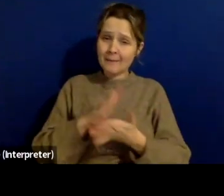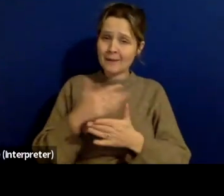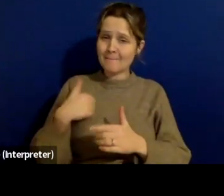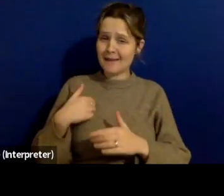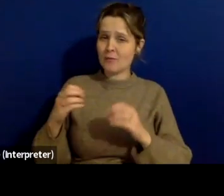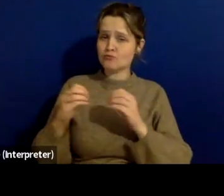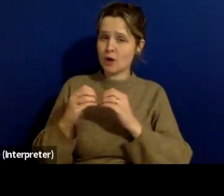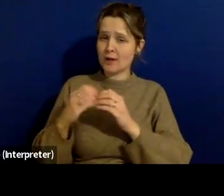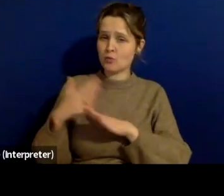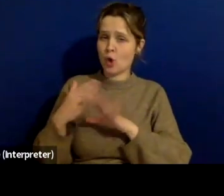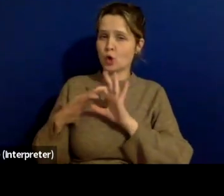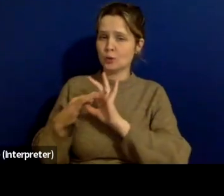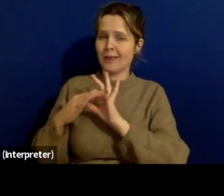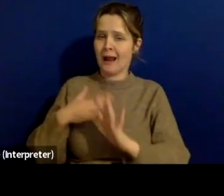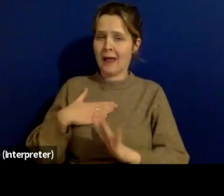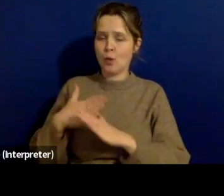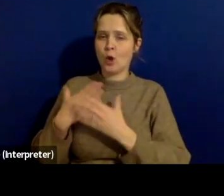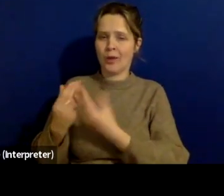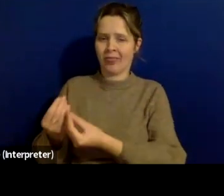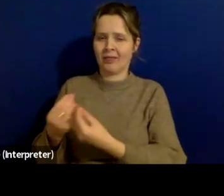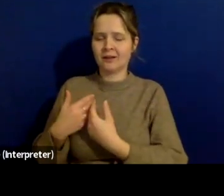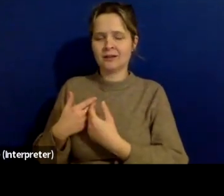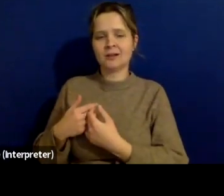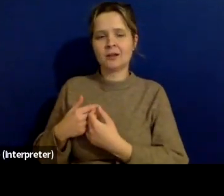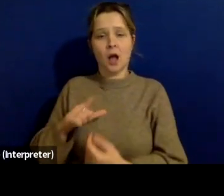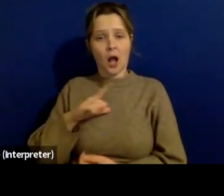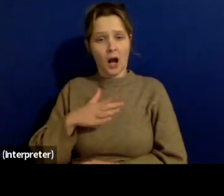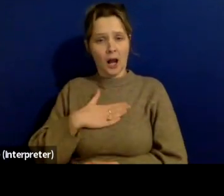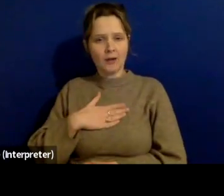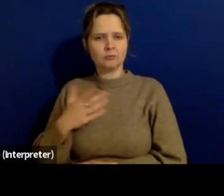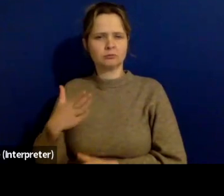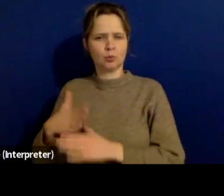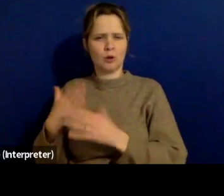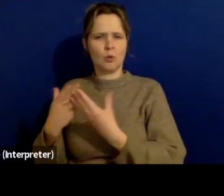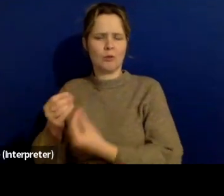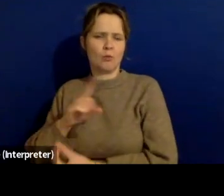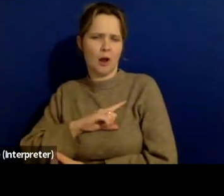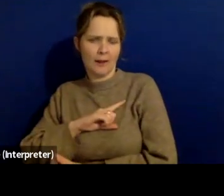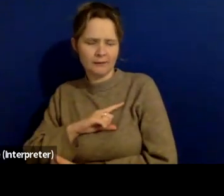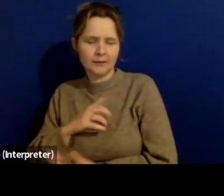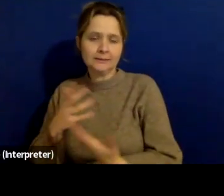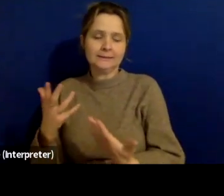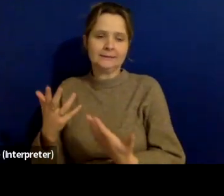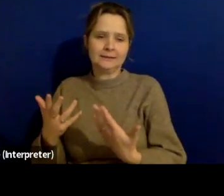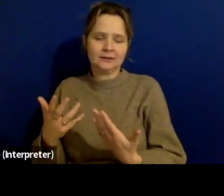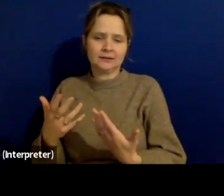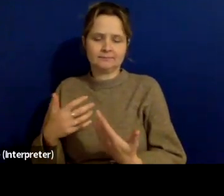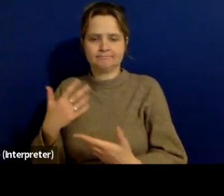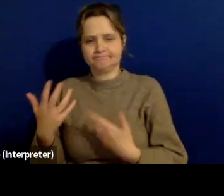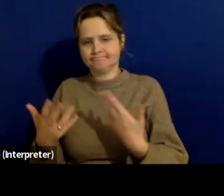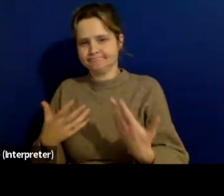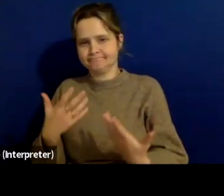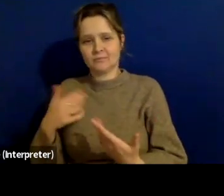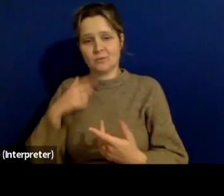Brian, and I'm very happy to work with him because I feel, as you see, we are in a